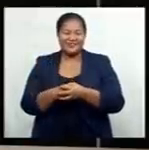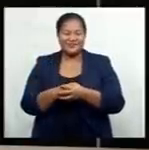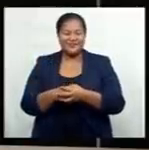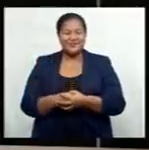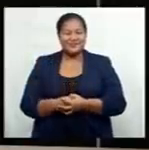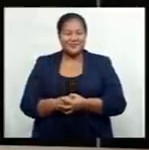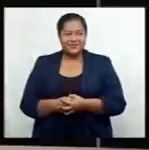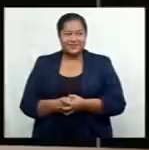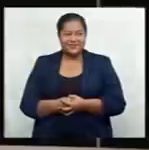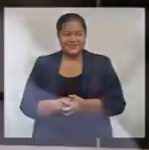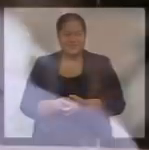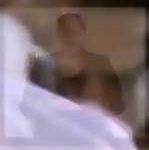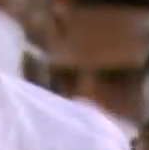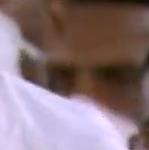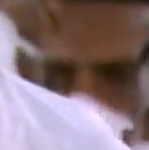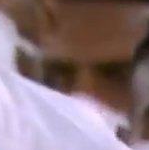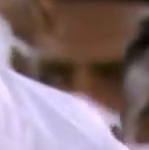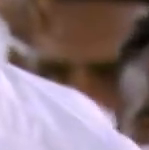Rakautonga reports.